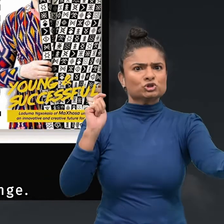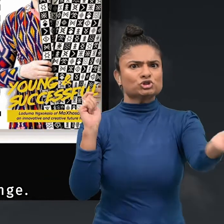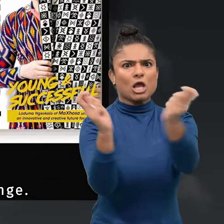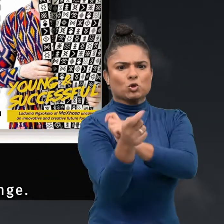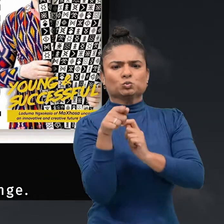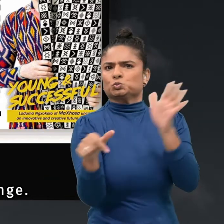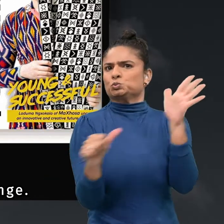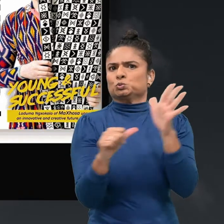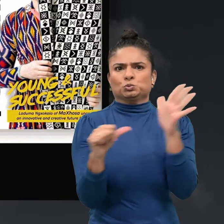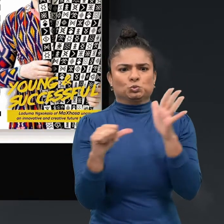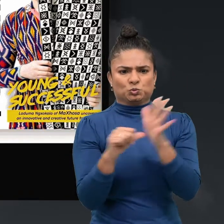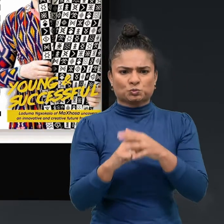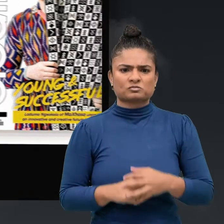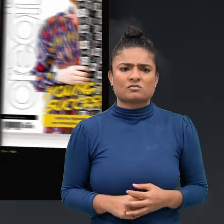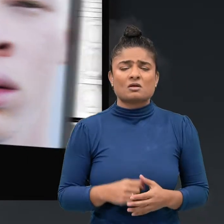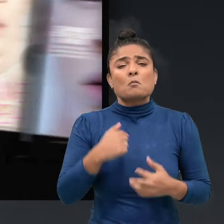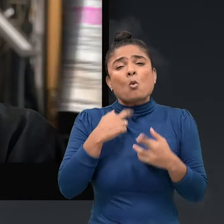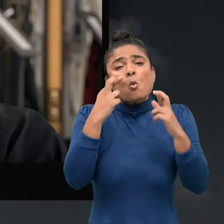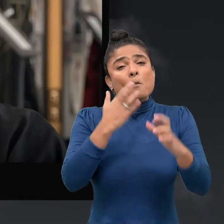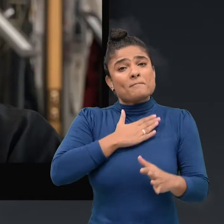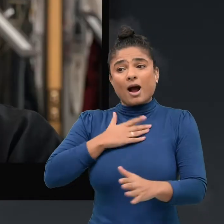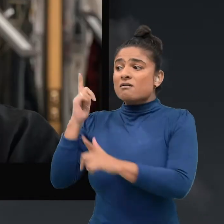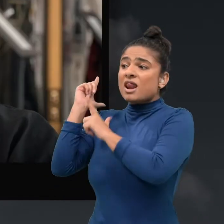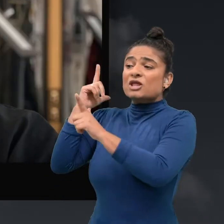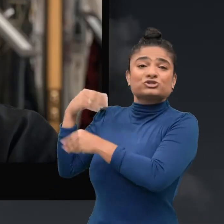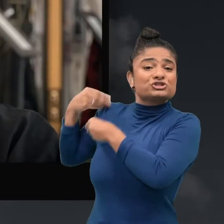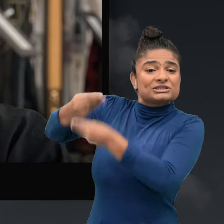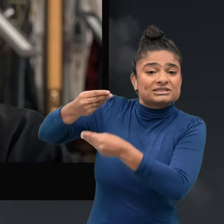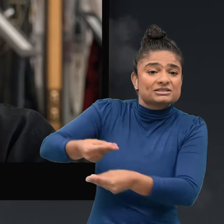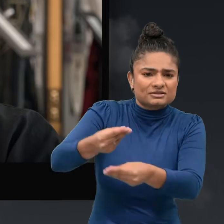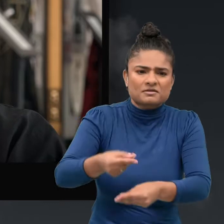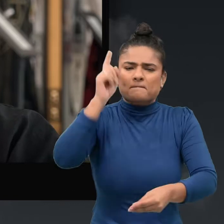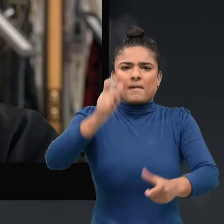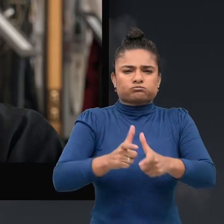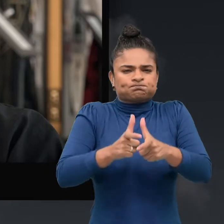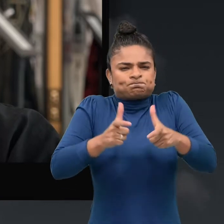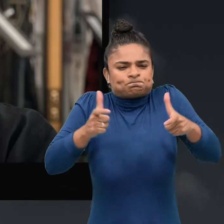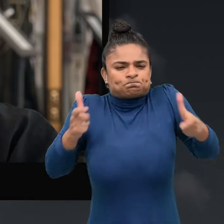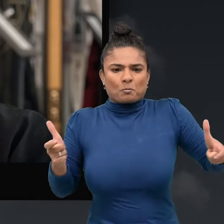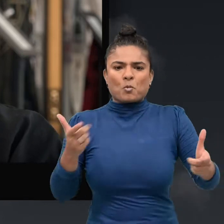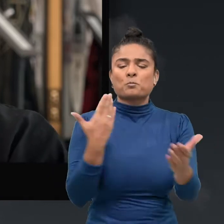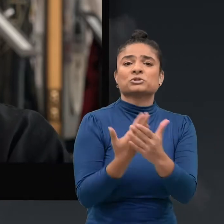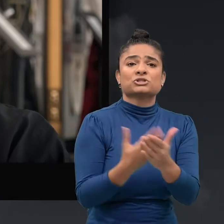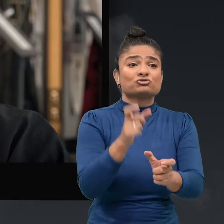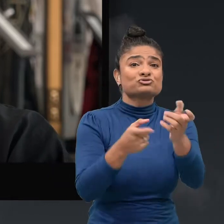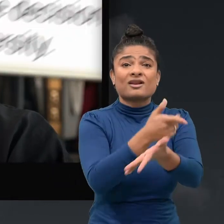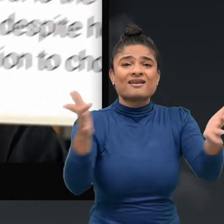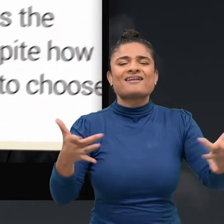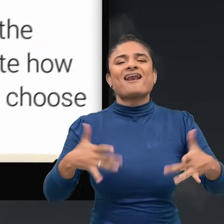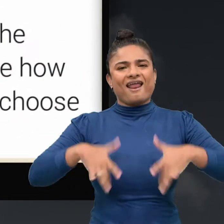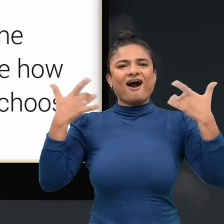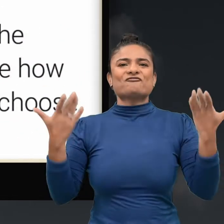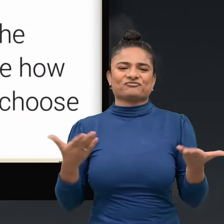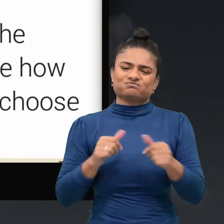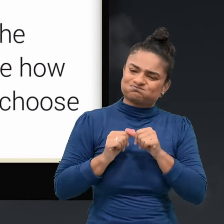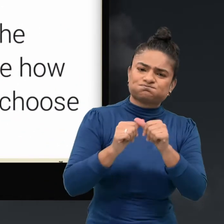of diversity and change. I guess my legacy would be that I've reached my maximum potential in this